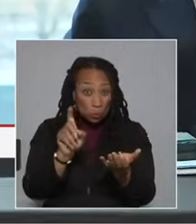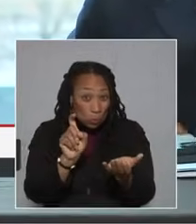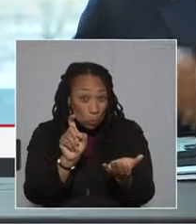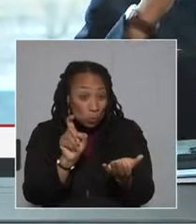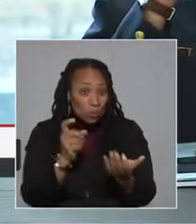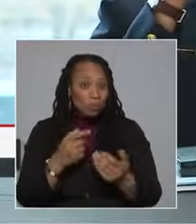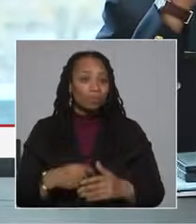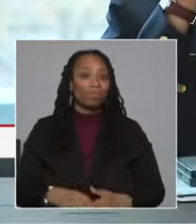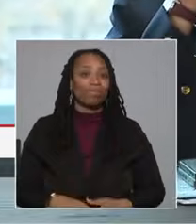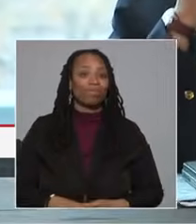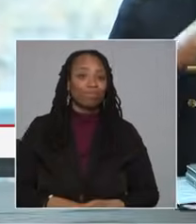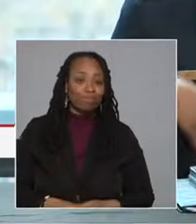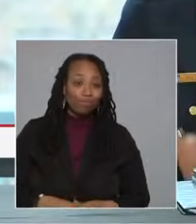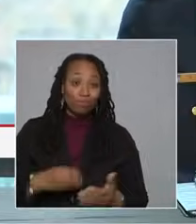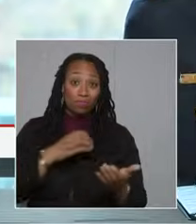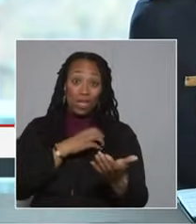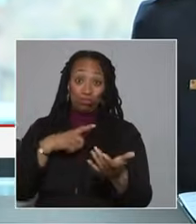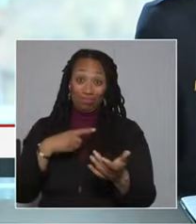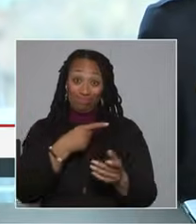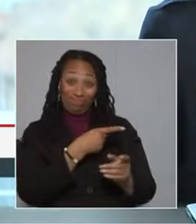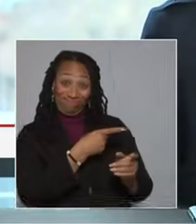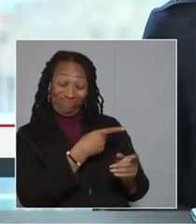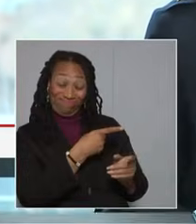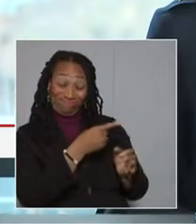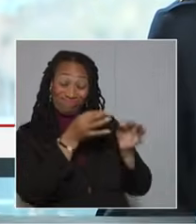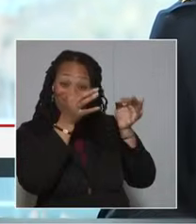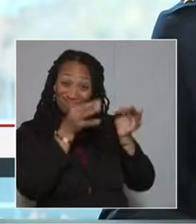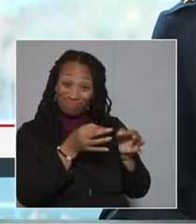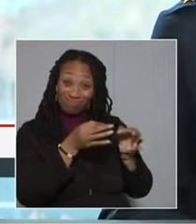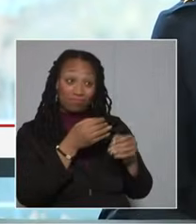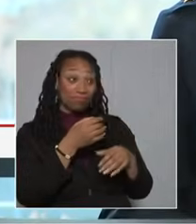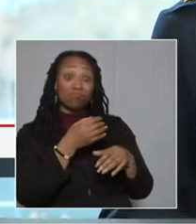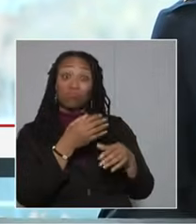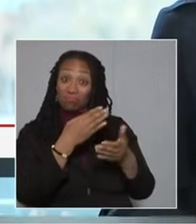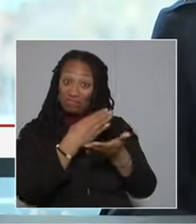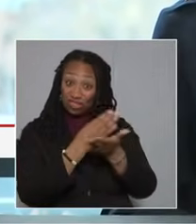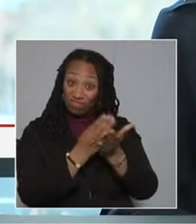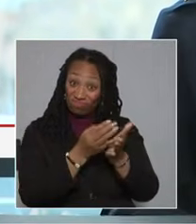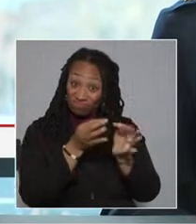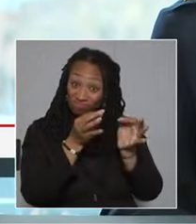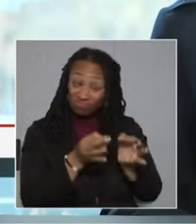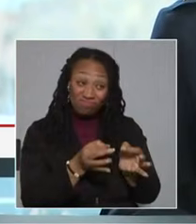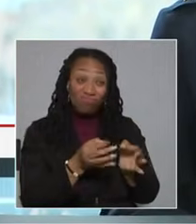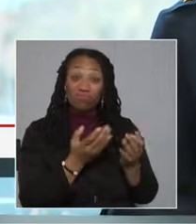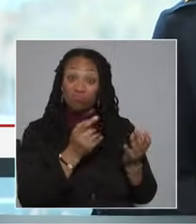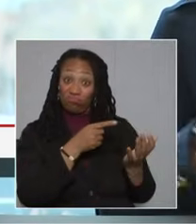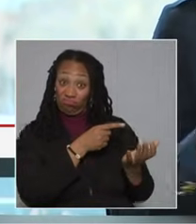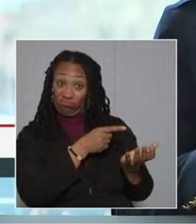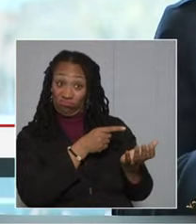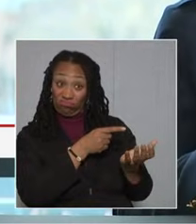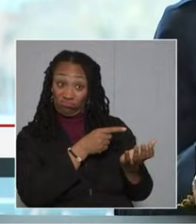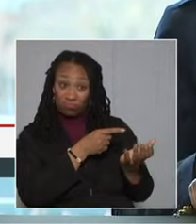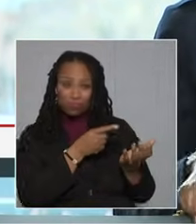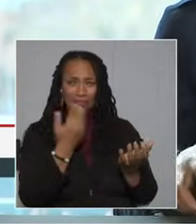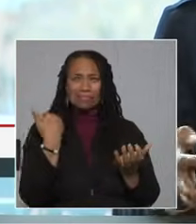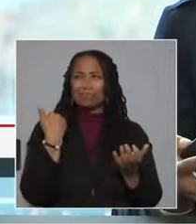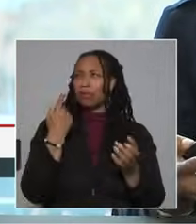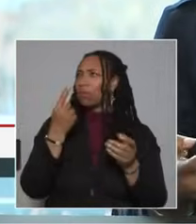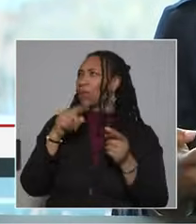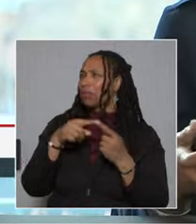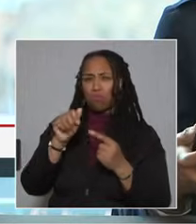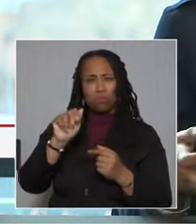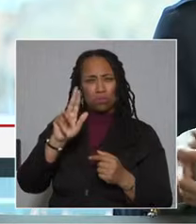for this year just in, I don't know, what was that, August? The first week in August. So